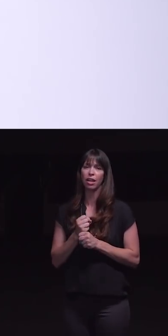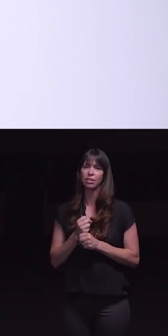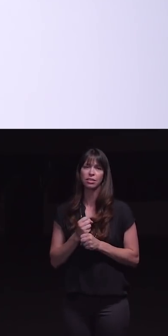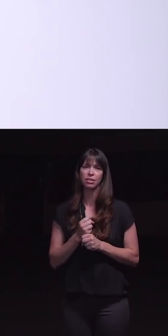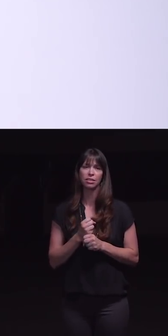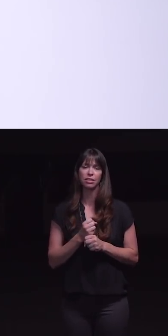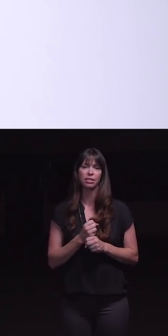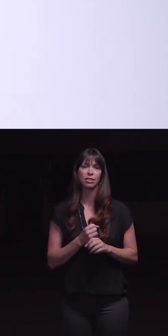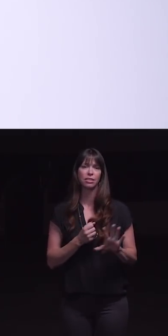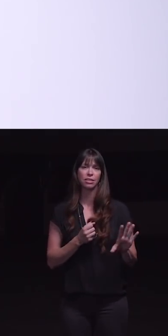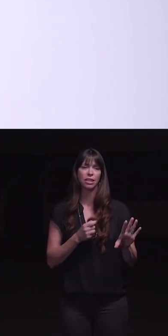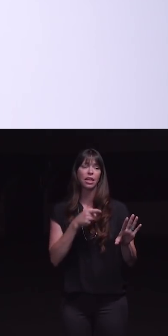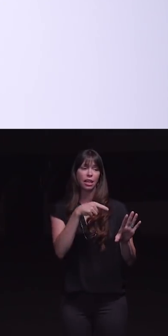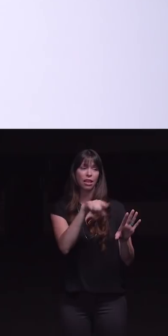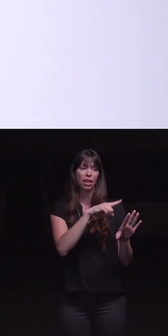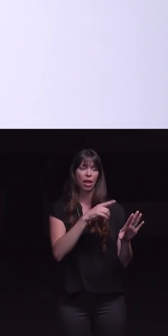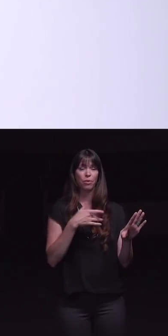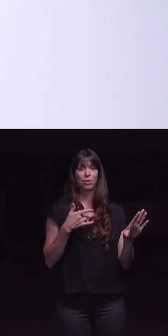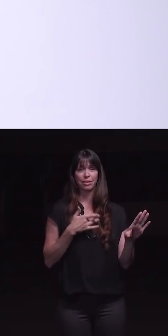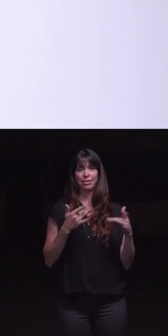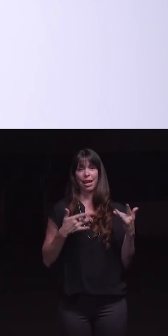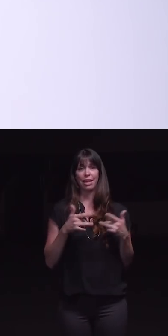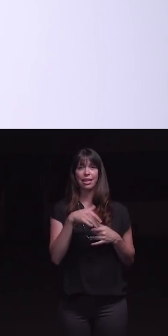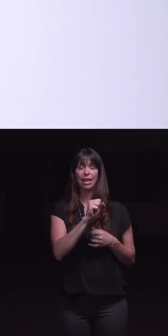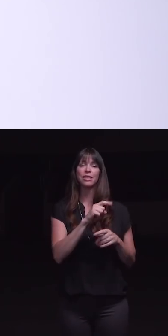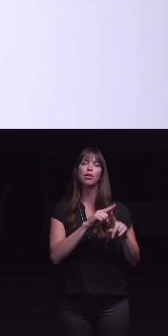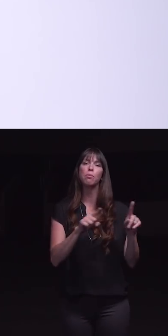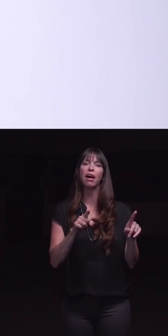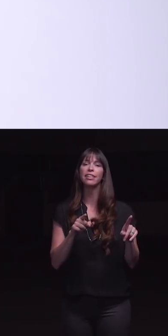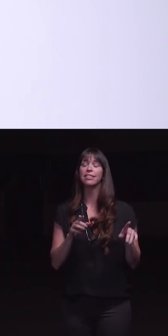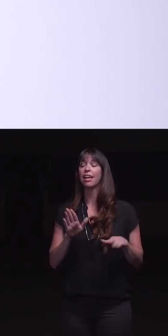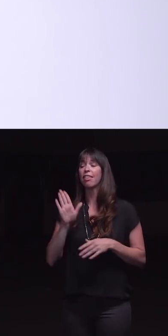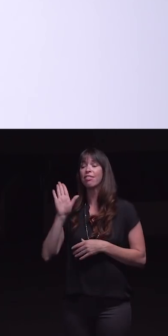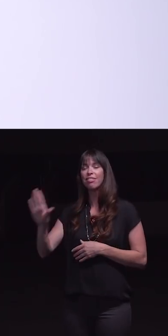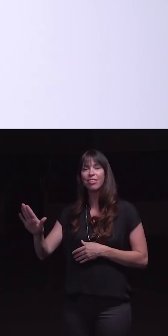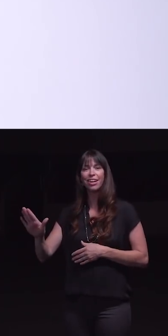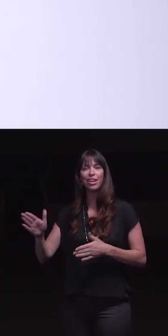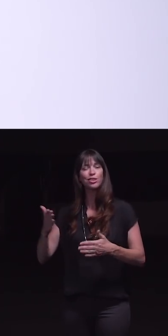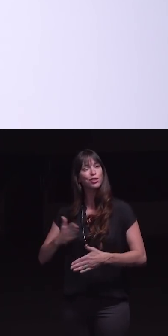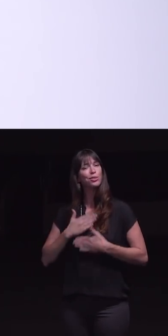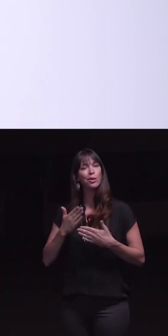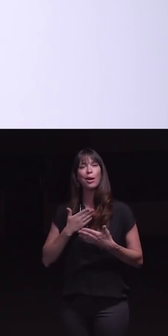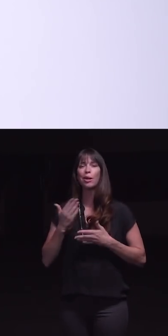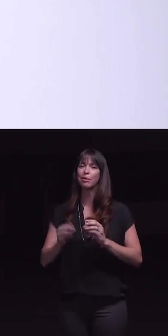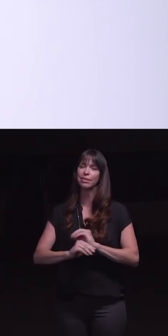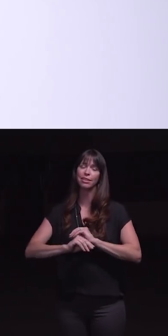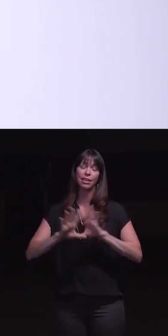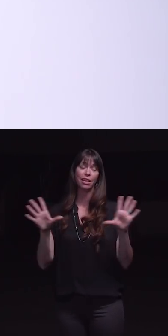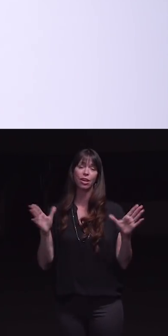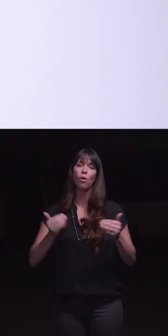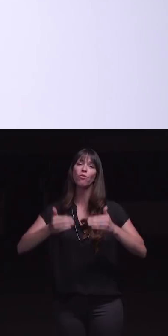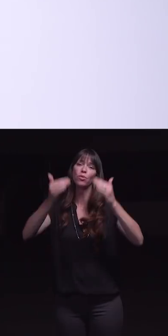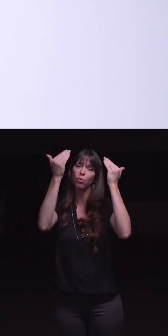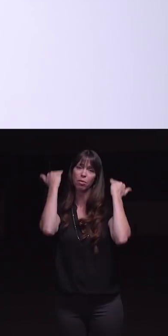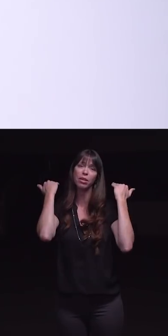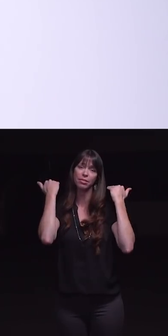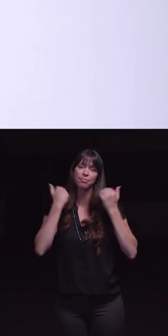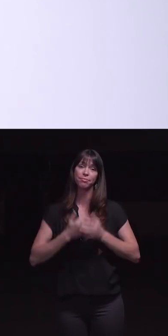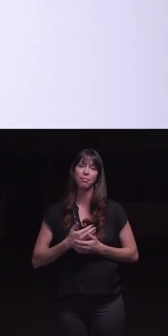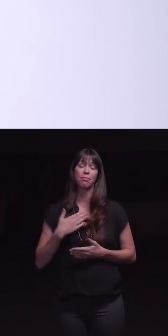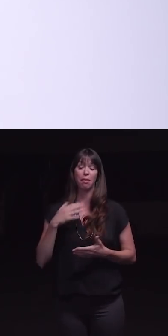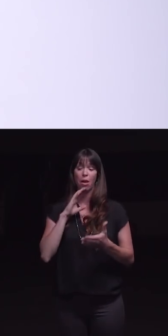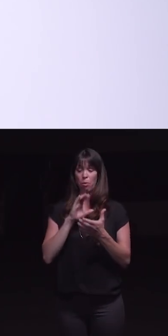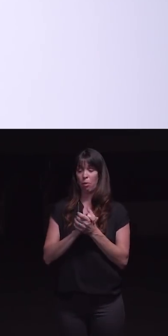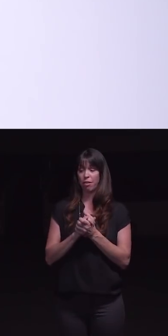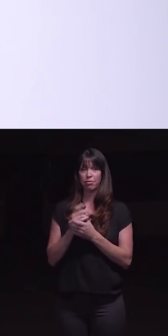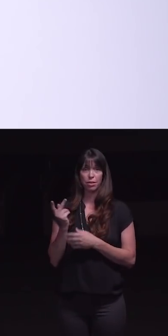talking about the faces of the family that received it. Obviously, they were overjoyed. But the joy of generosity was an overwhelming moment for me. And my